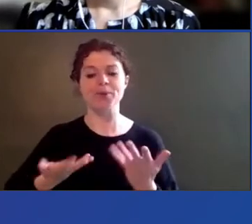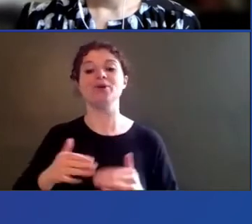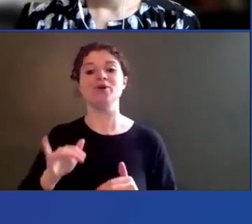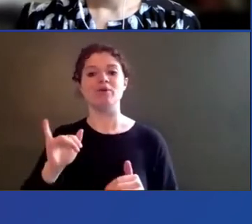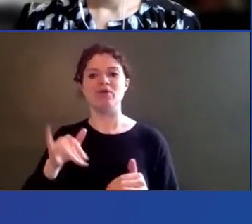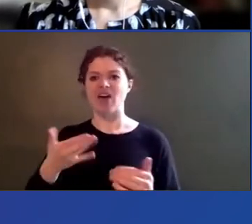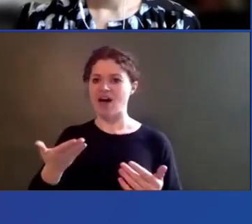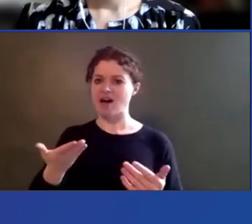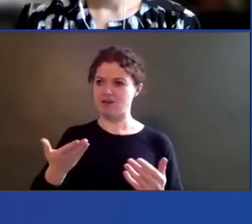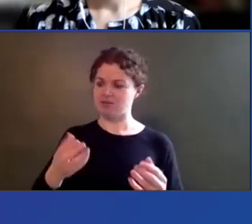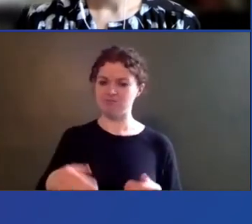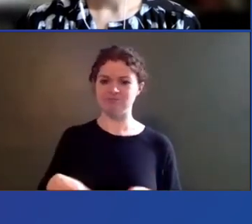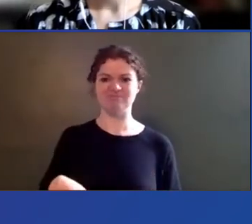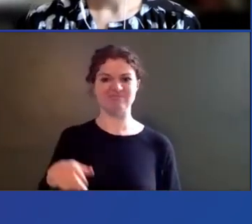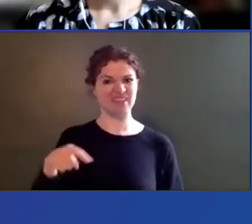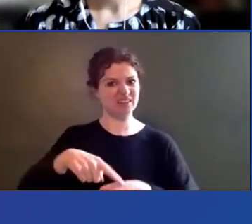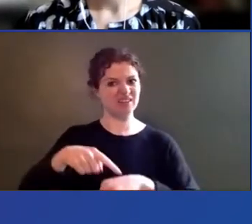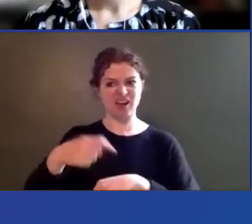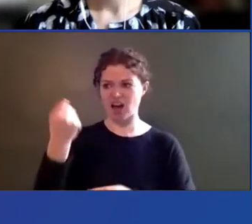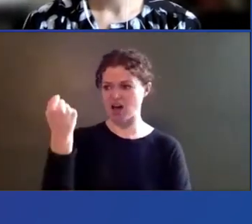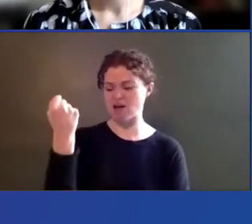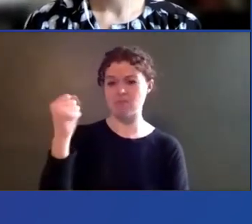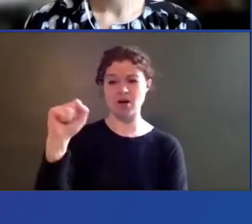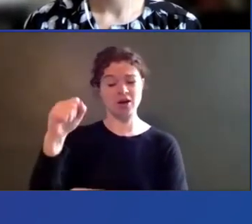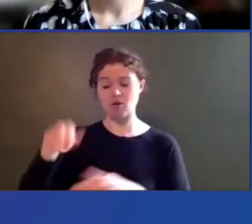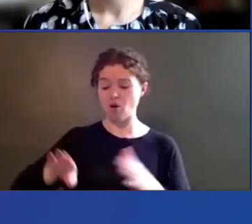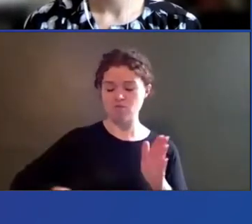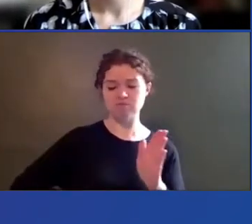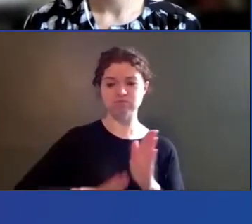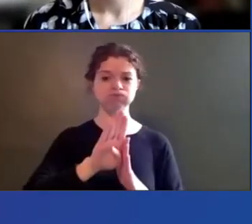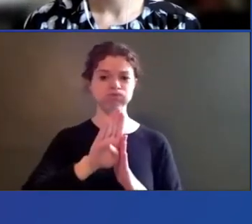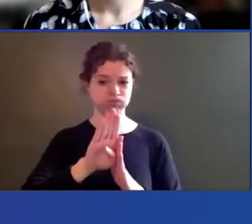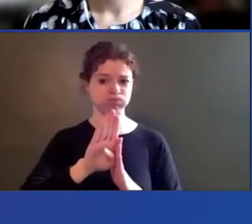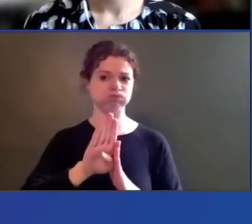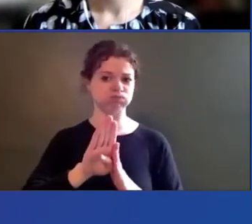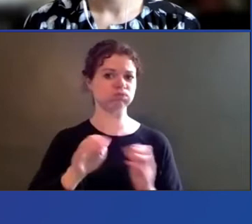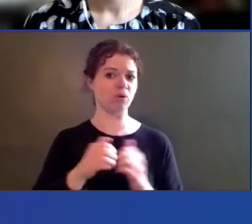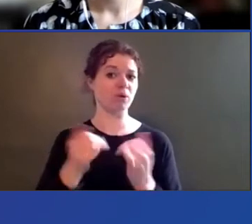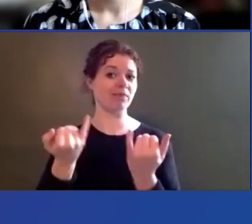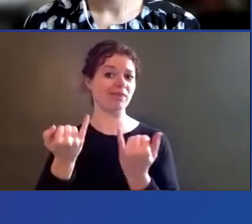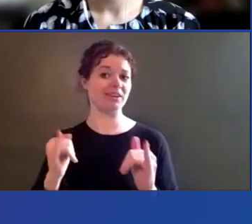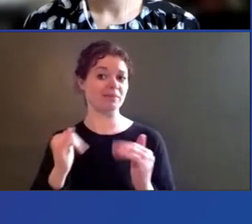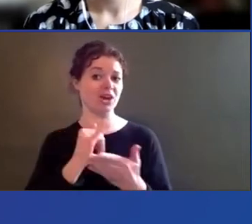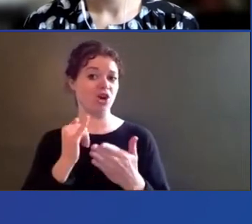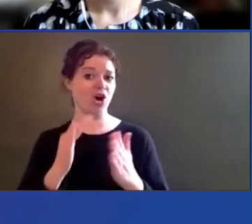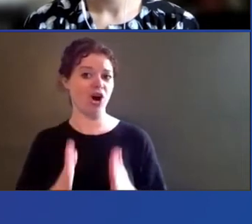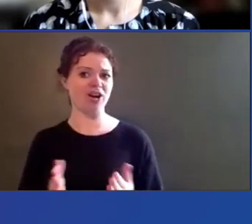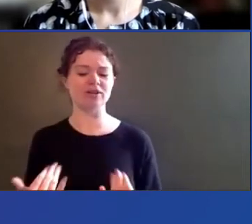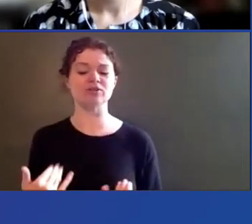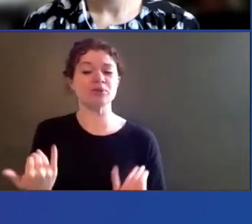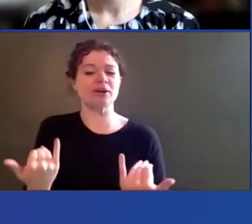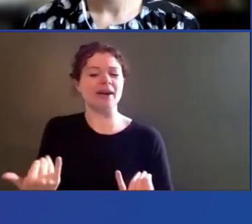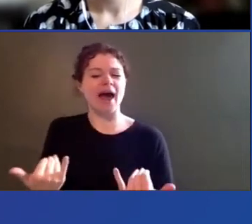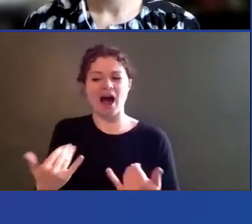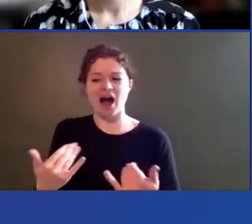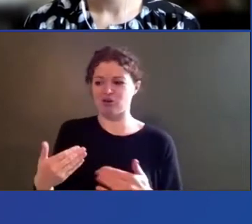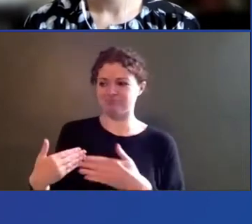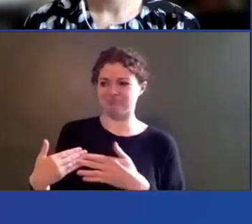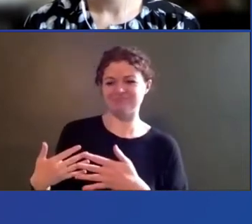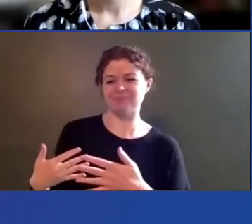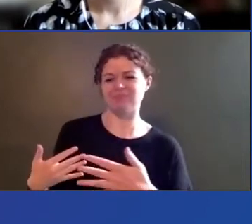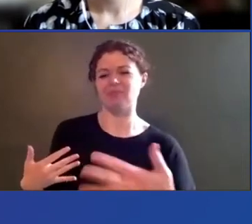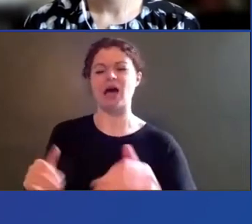upsurge in advocacy, certainly among independent artists. And I'm really interested in how we now keep that going, because it's